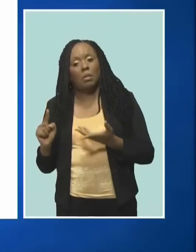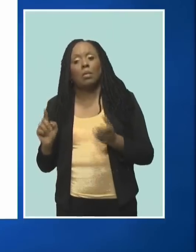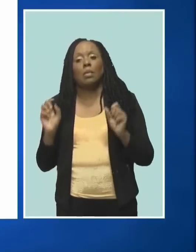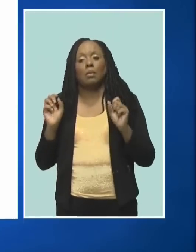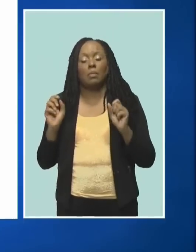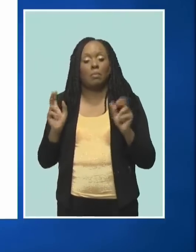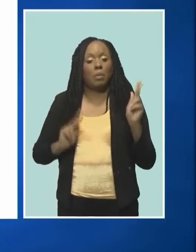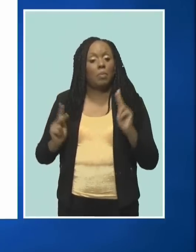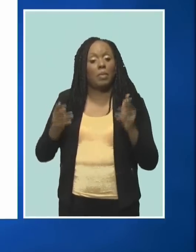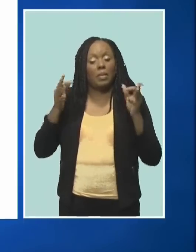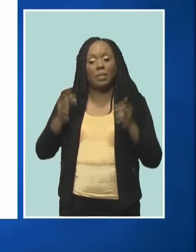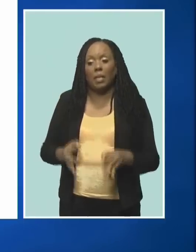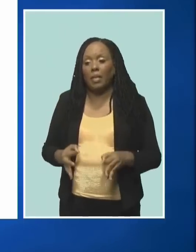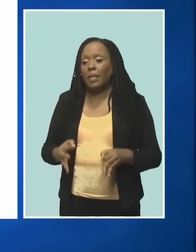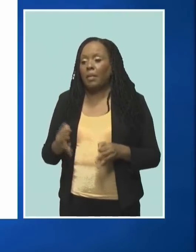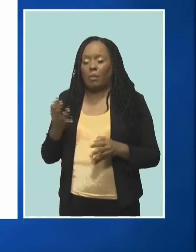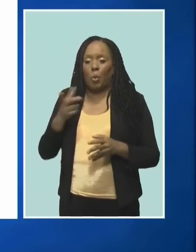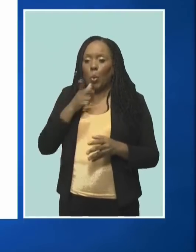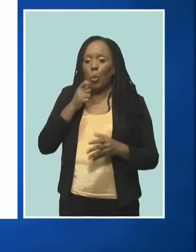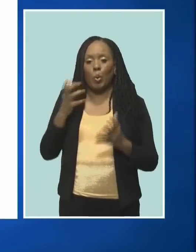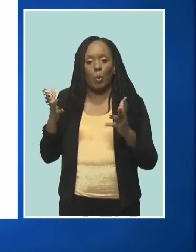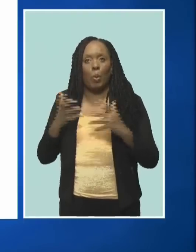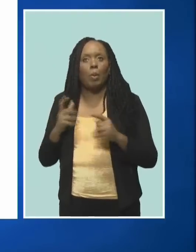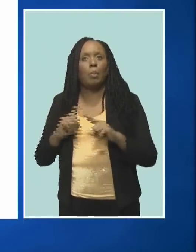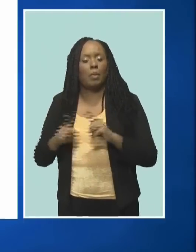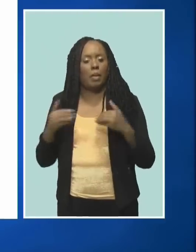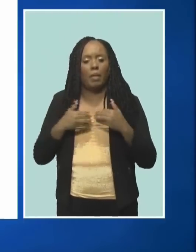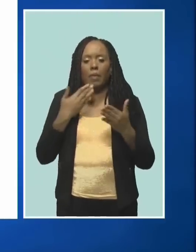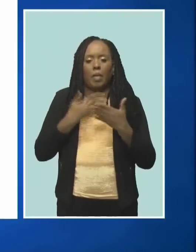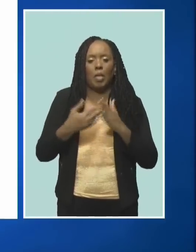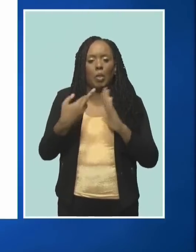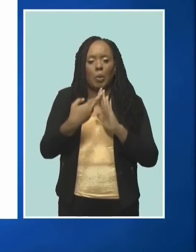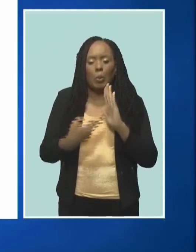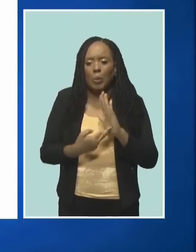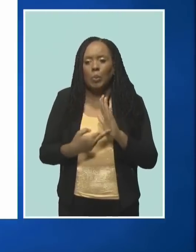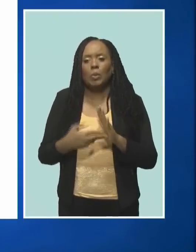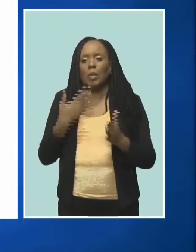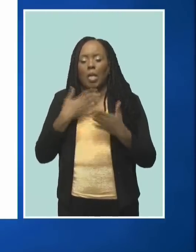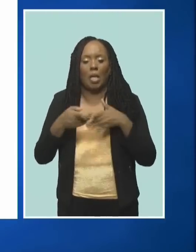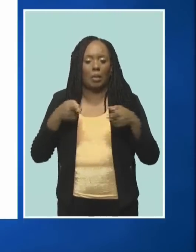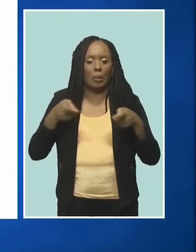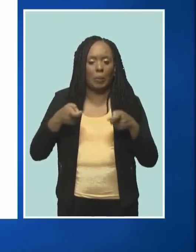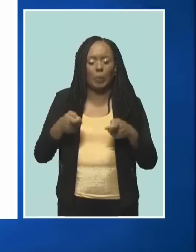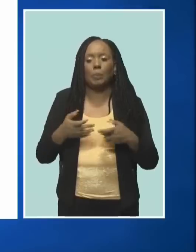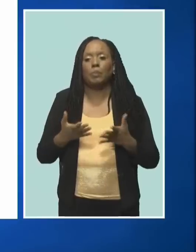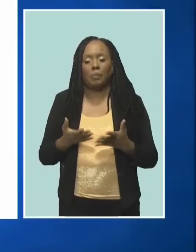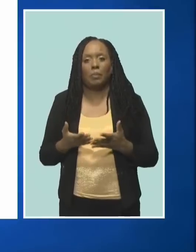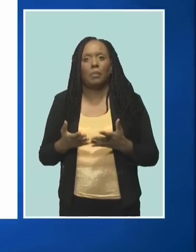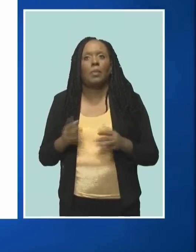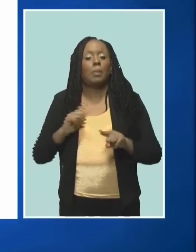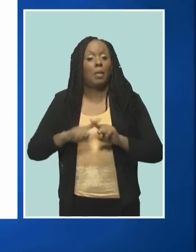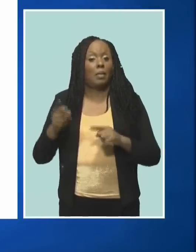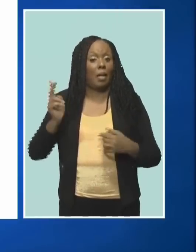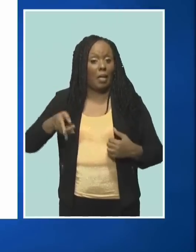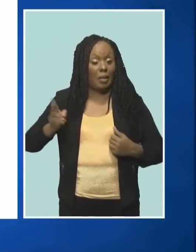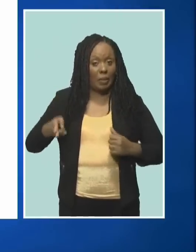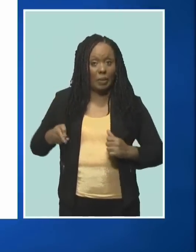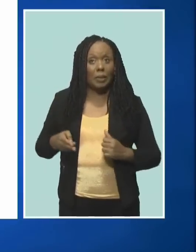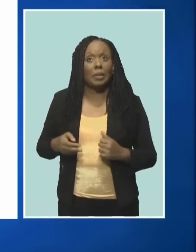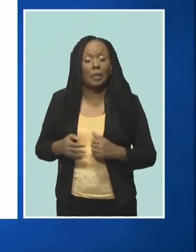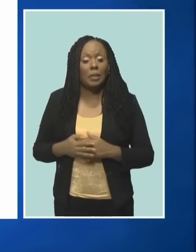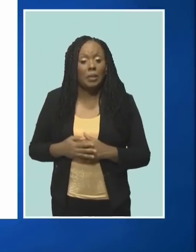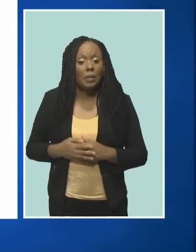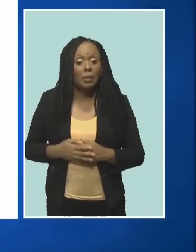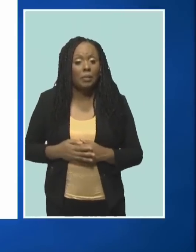who they want to go forward. But they have very good rules and regulations. This is historic, however, so close to the